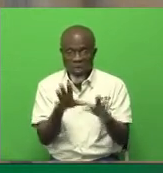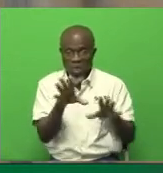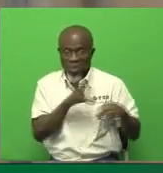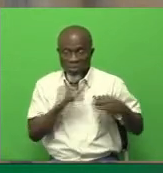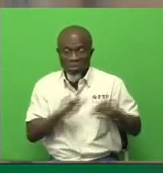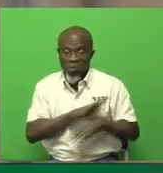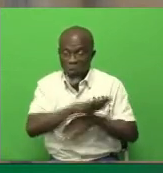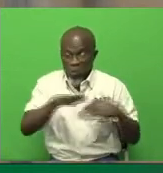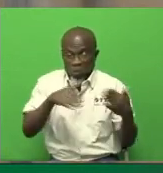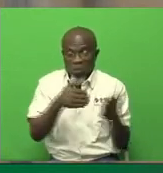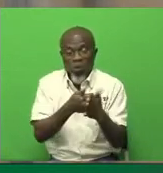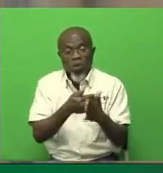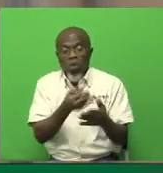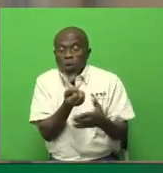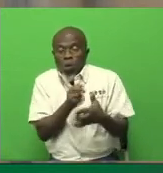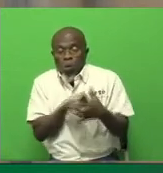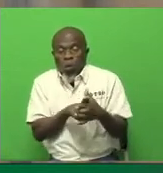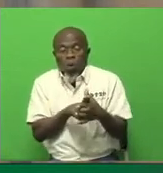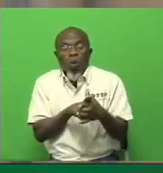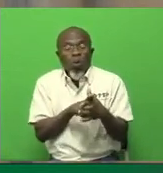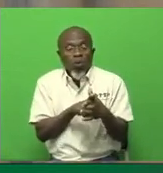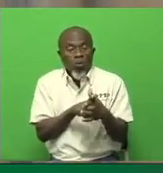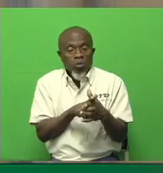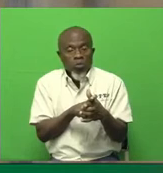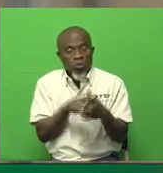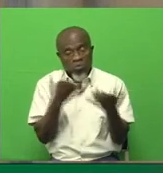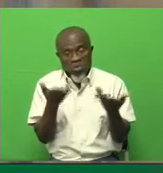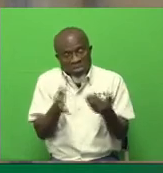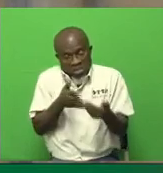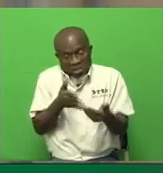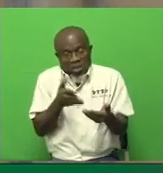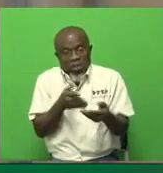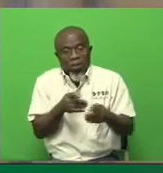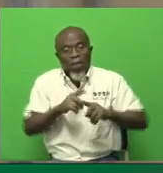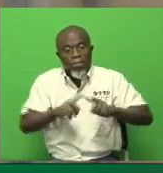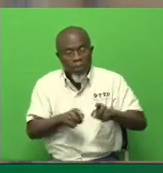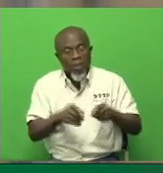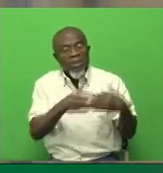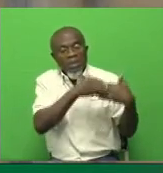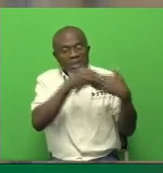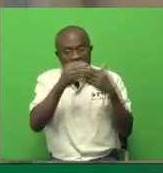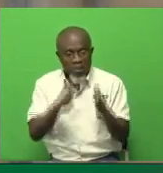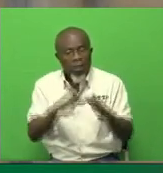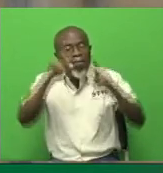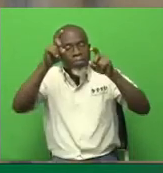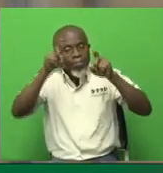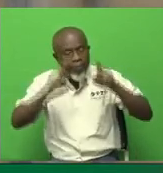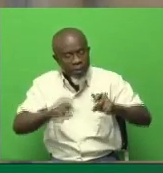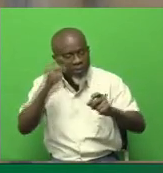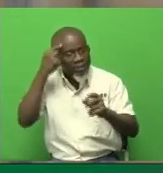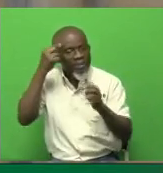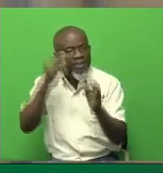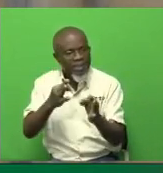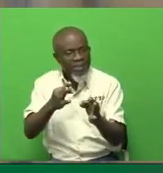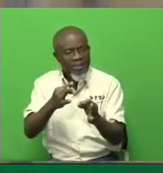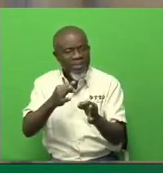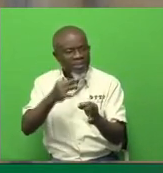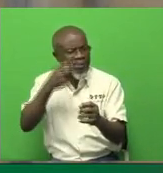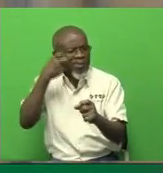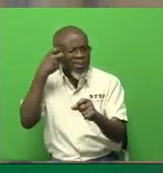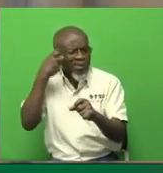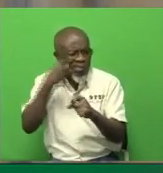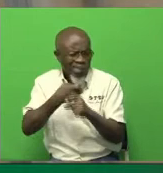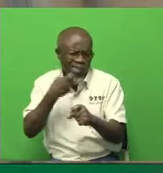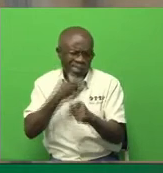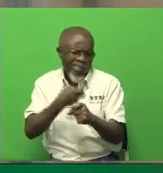these are the things that leaders must do leaders must make the hard decisions when it is time to